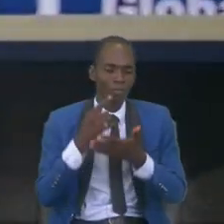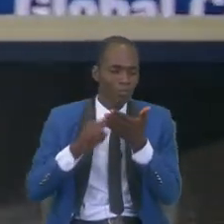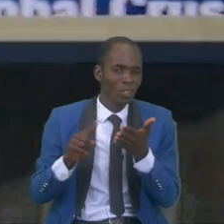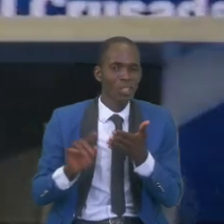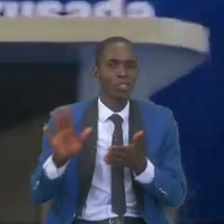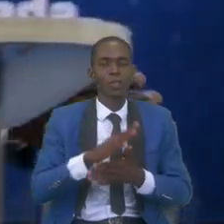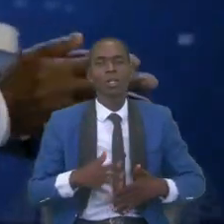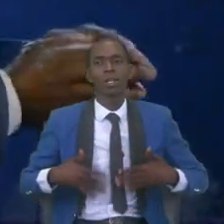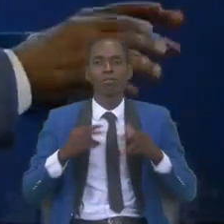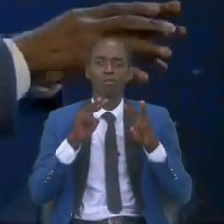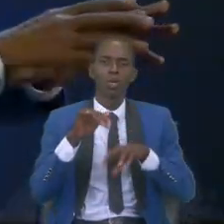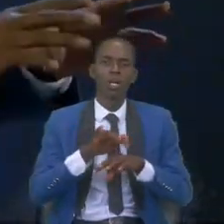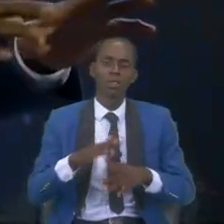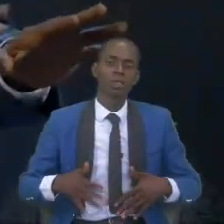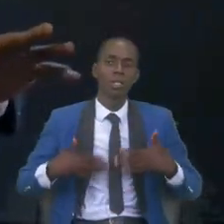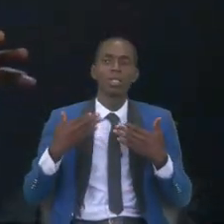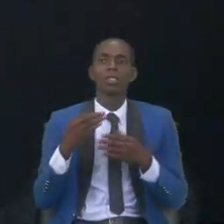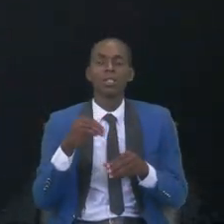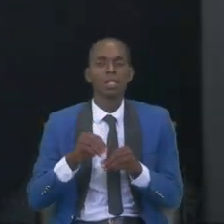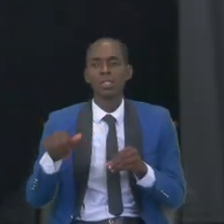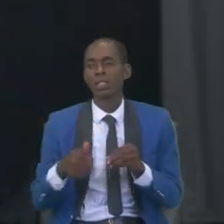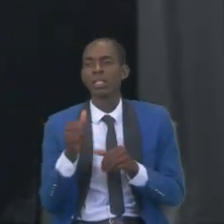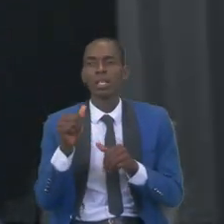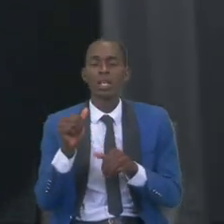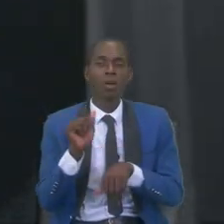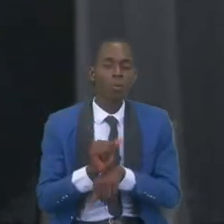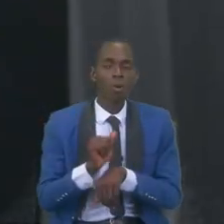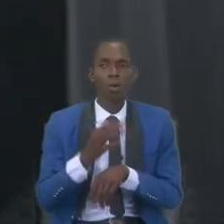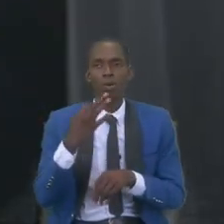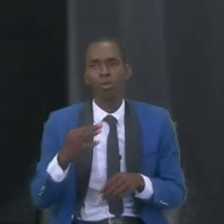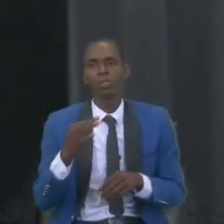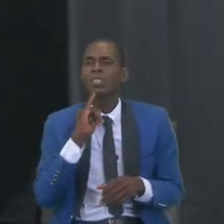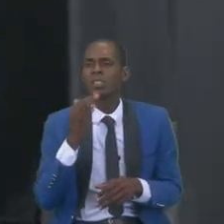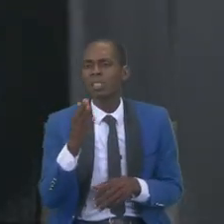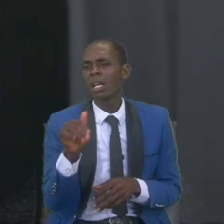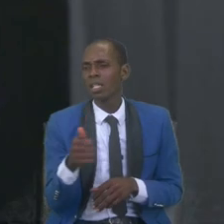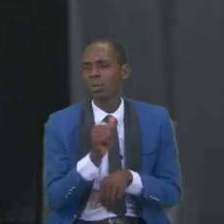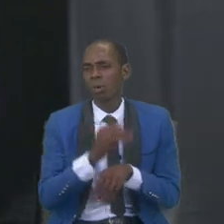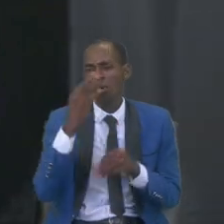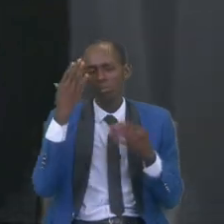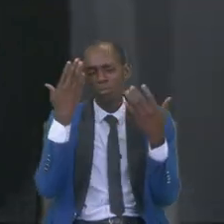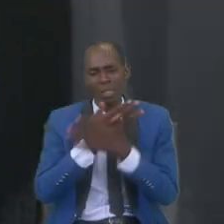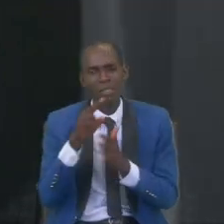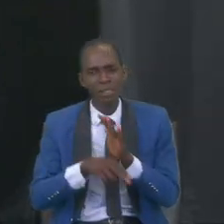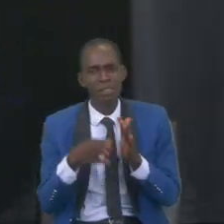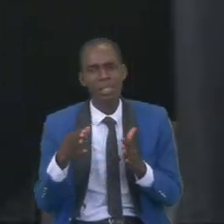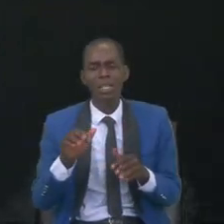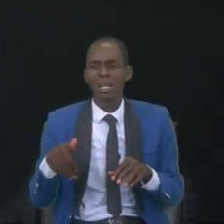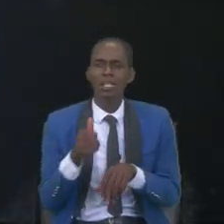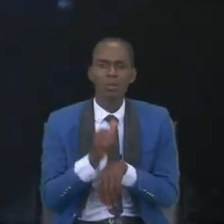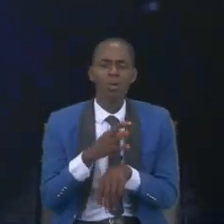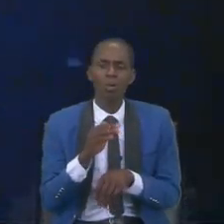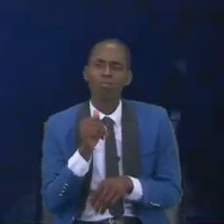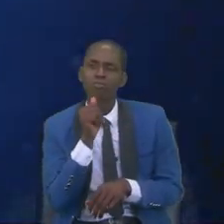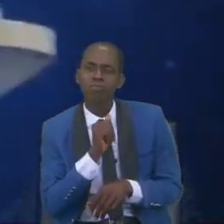life. Look at your life. Is there any work of darkness there? Is there any secret sin there? Is there any hidden sin there?